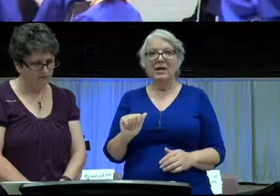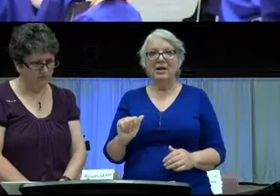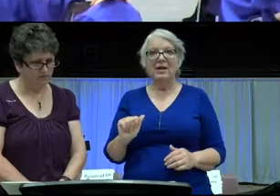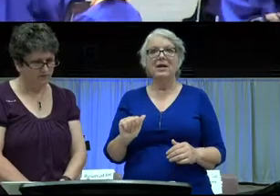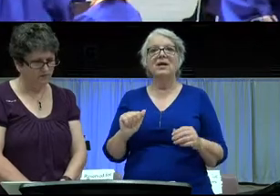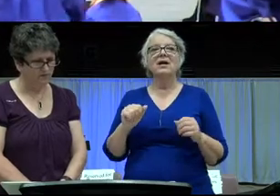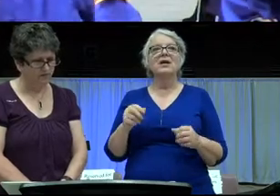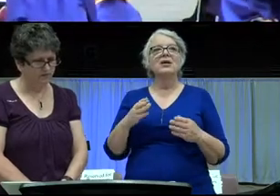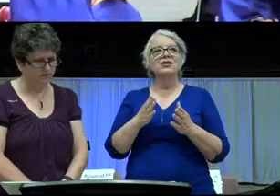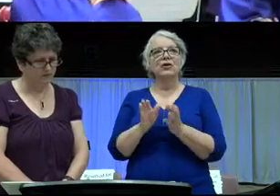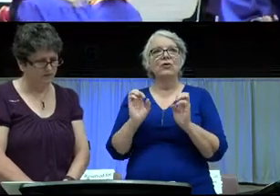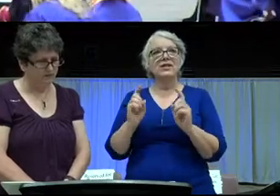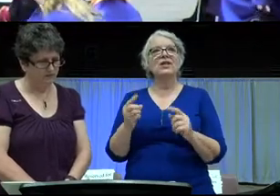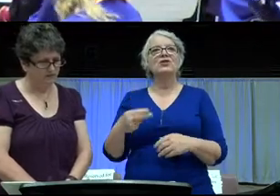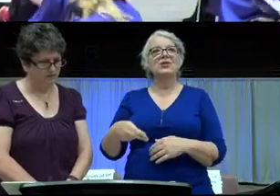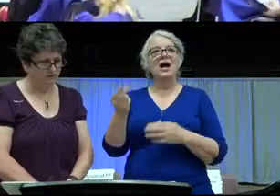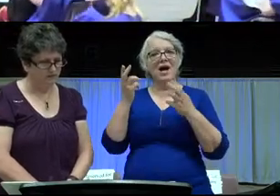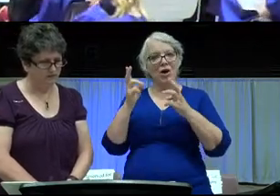Honors.